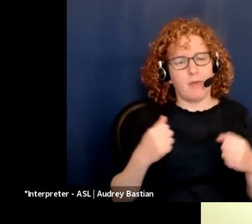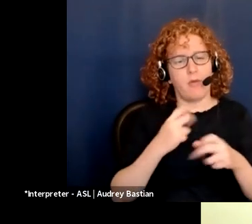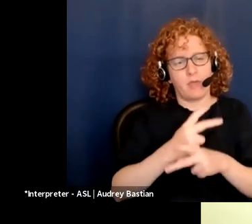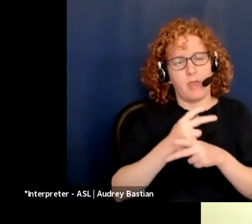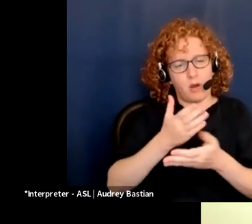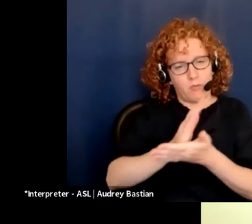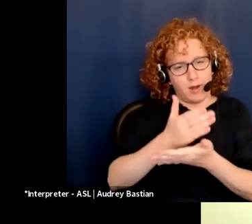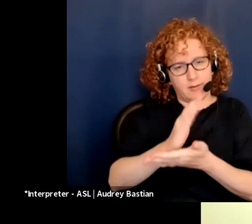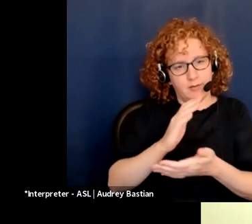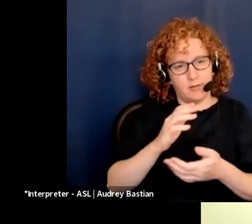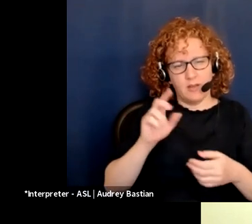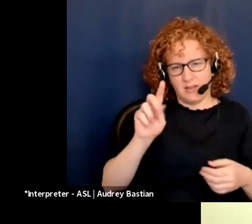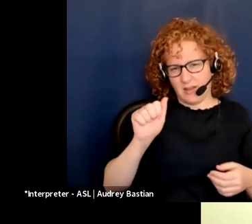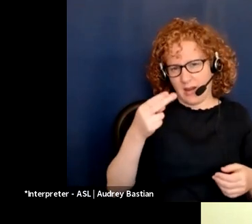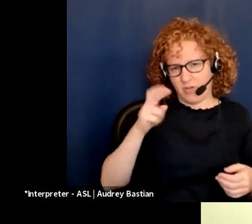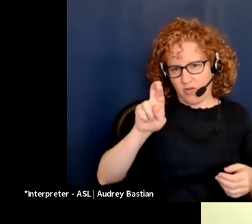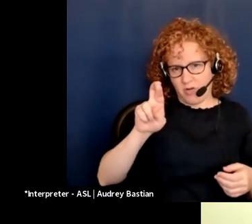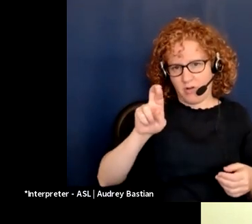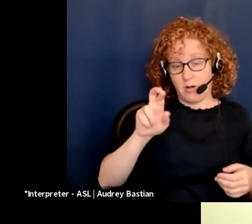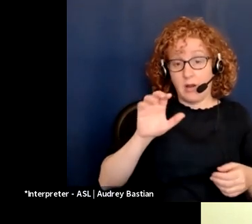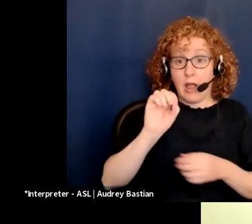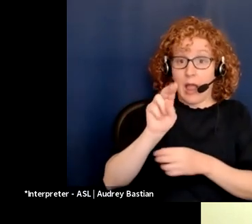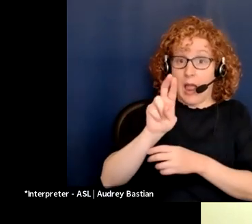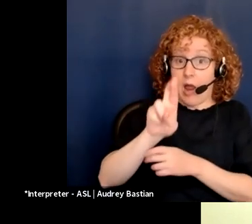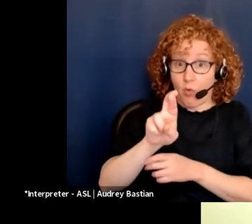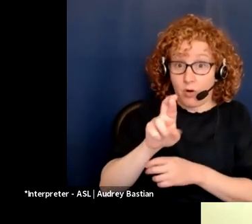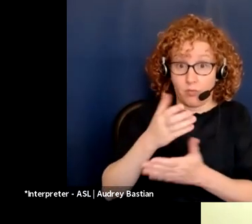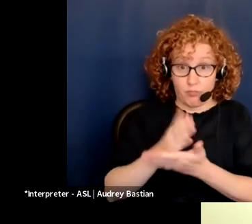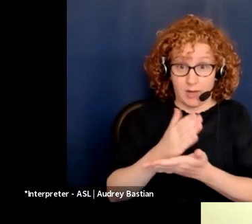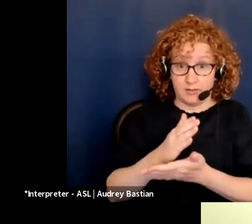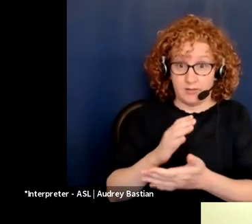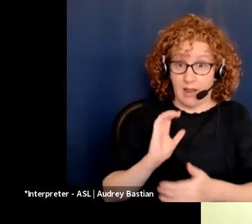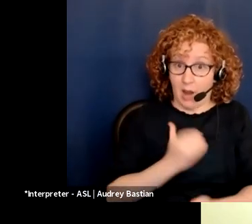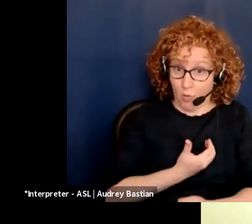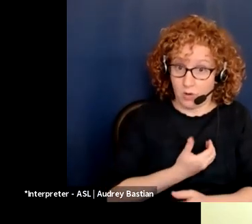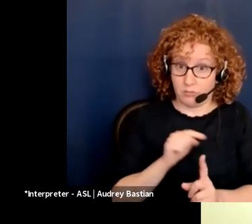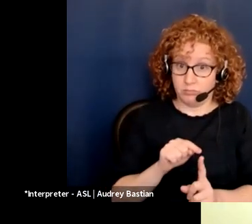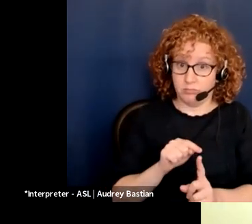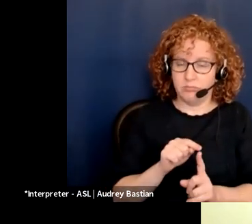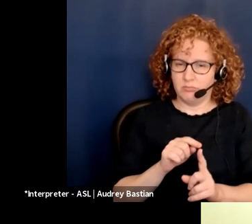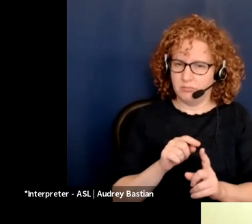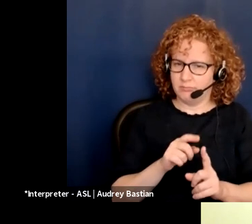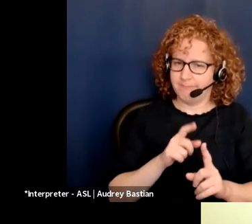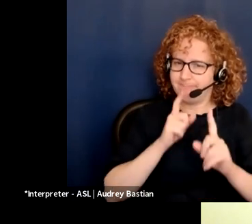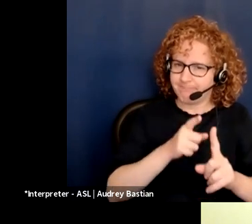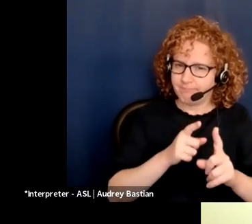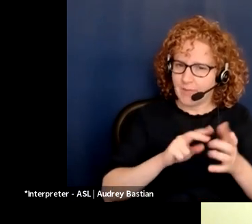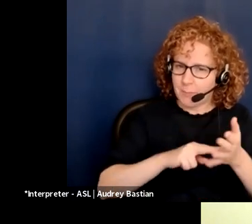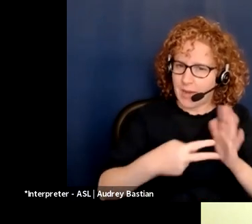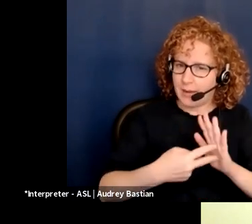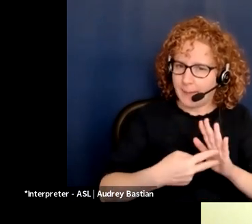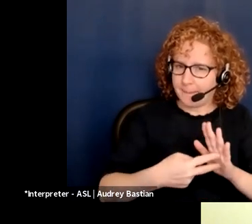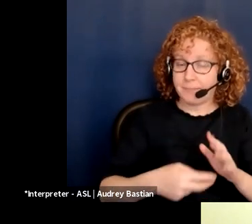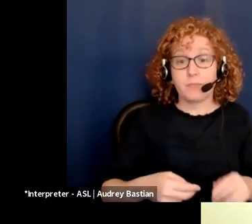And that hour is very intentional there. And so one of the co-chairs who was at